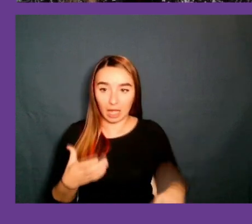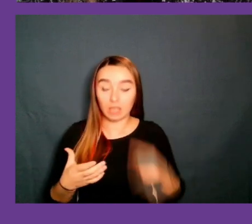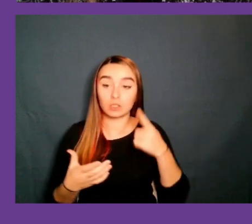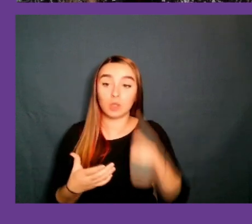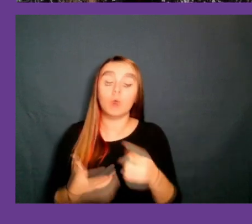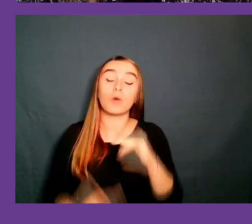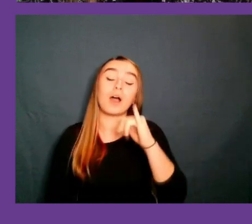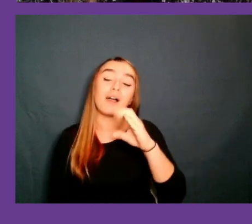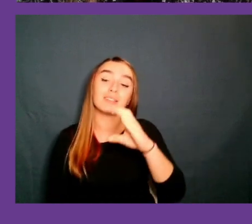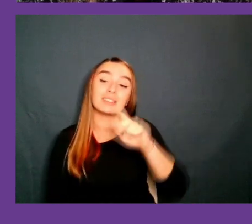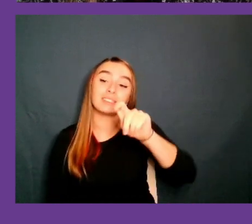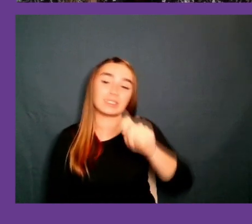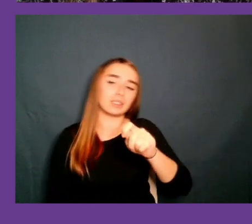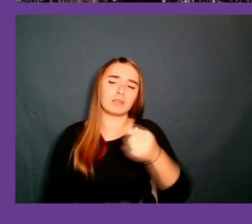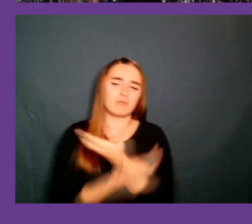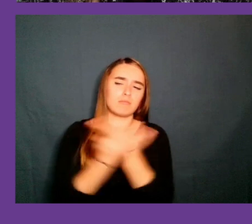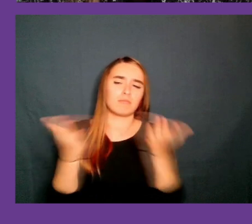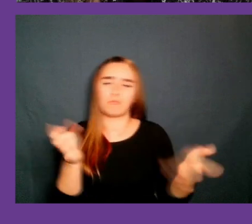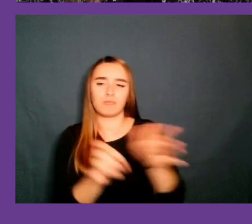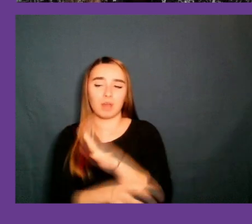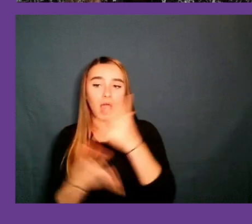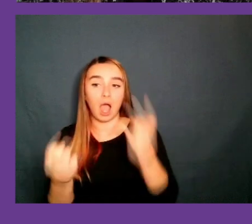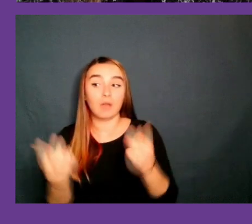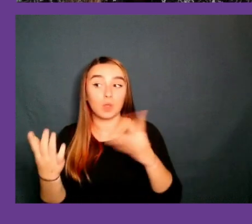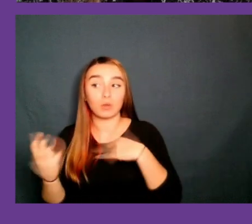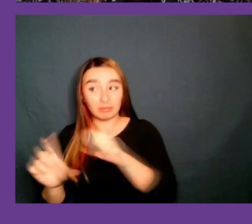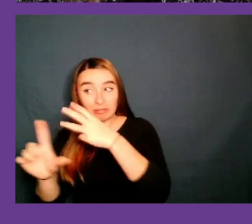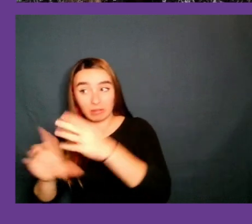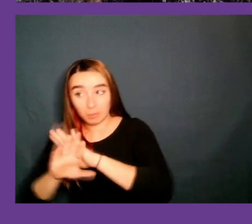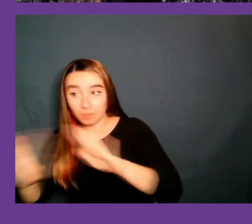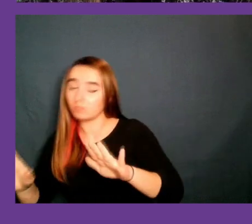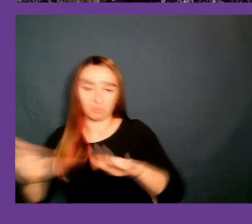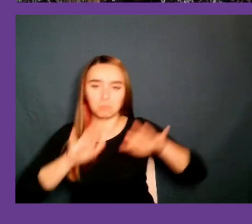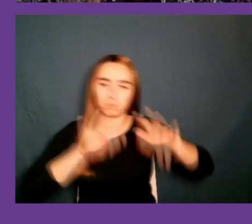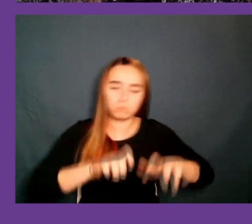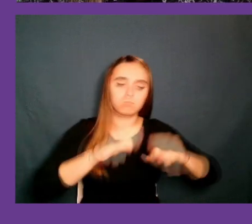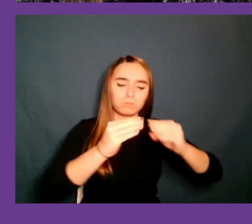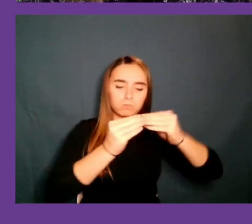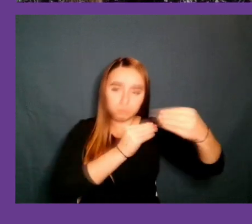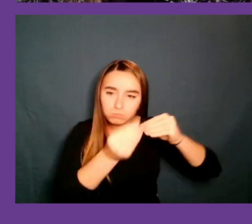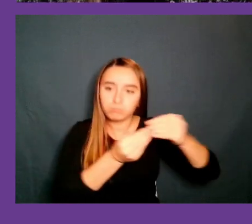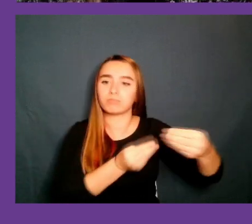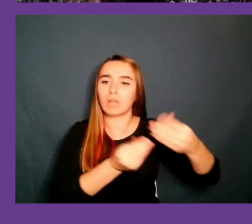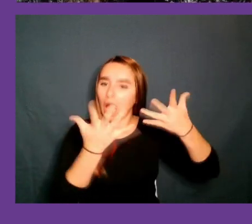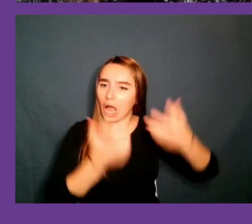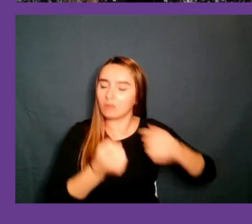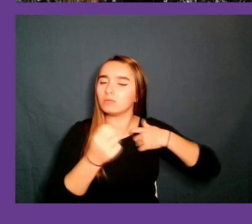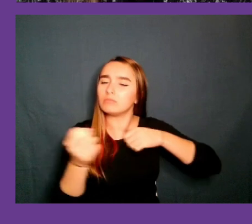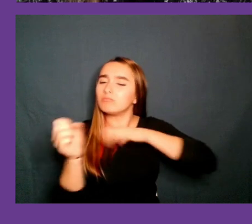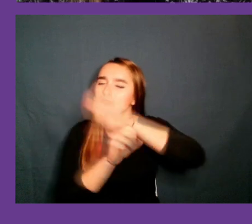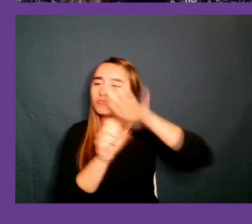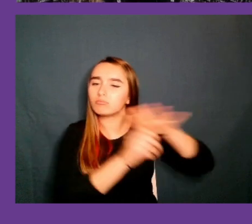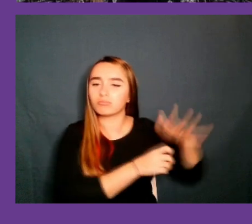broad sense, so much more than just websites and apps. It's also hardware and so on. So it's a very broad ICT standard.